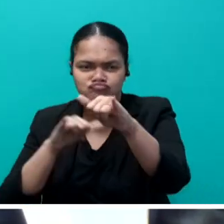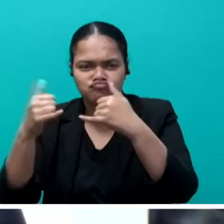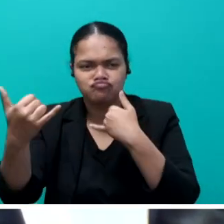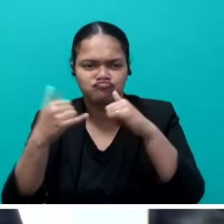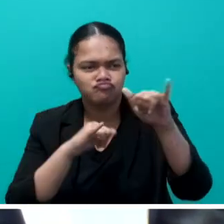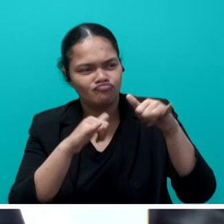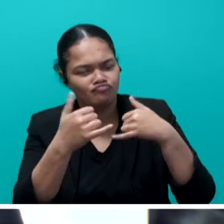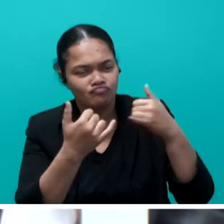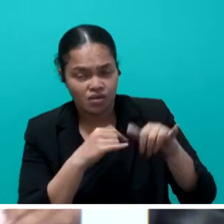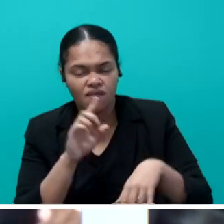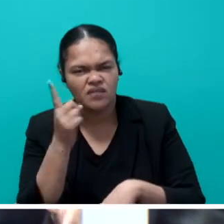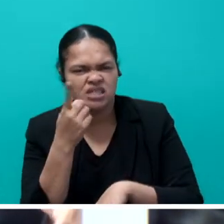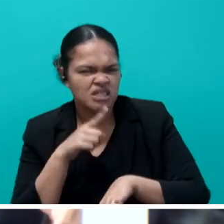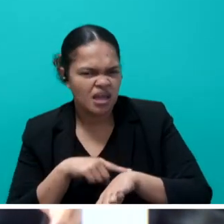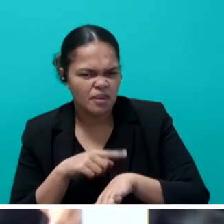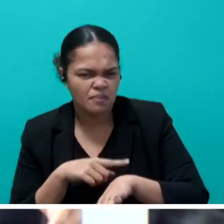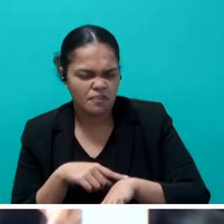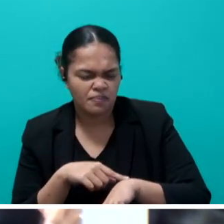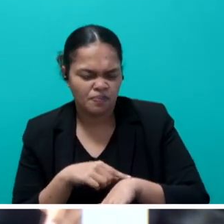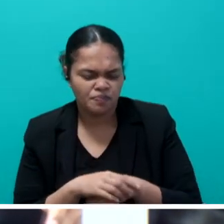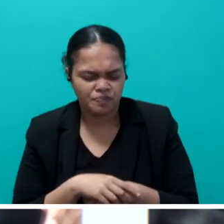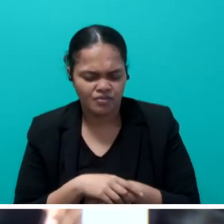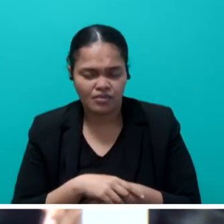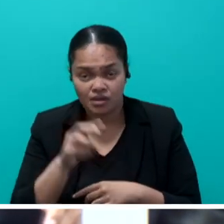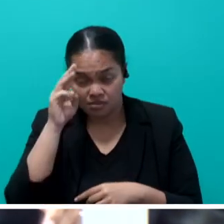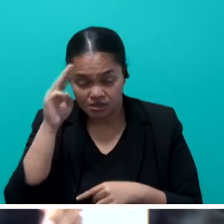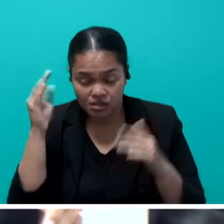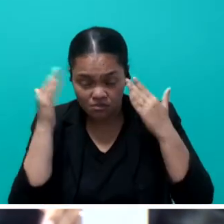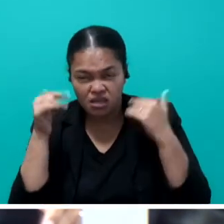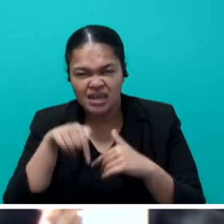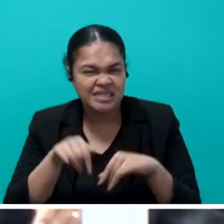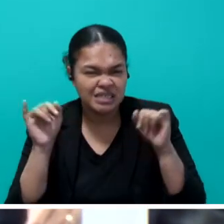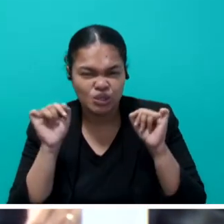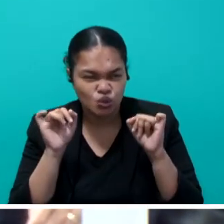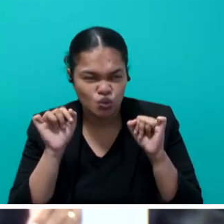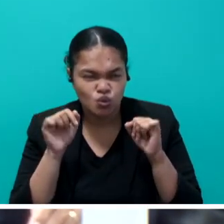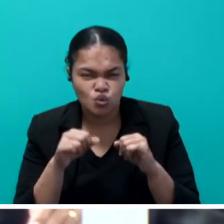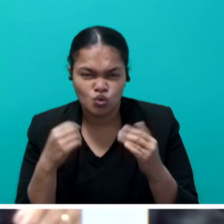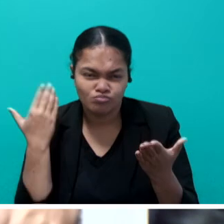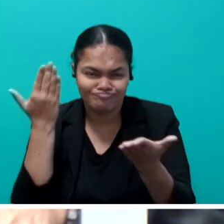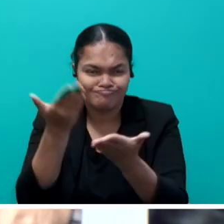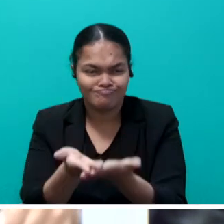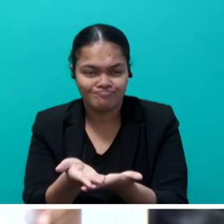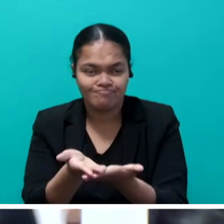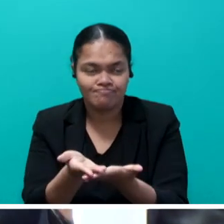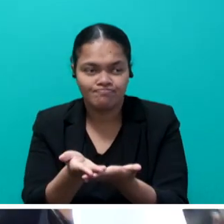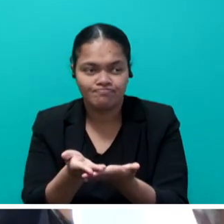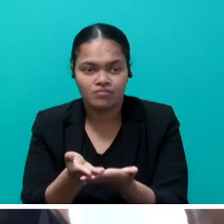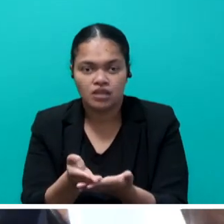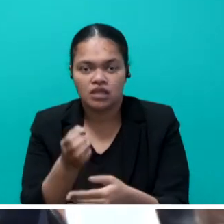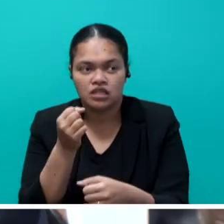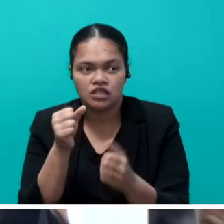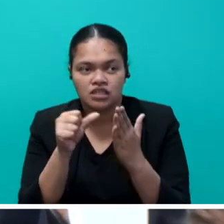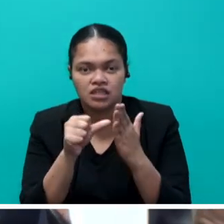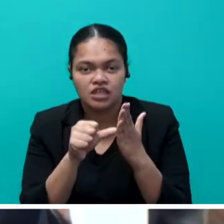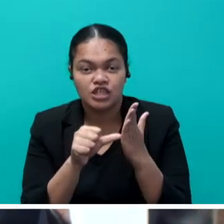But for the first time, Mr. Speaker, this issue was put on the agenda, if I